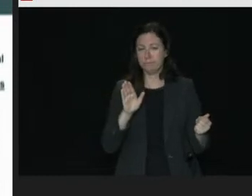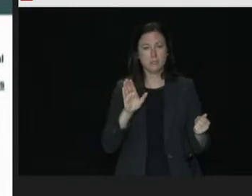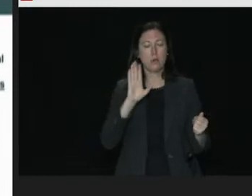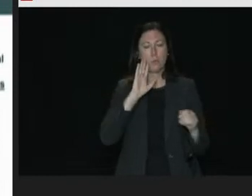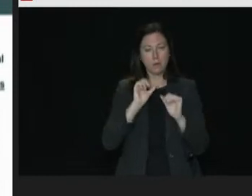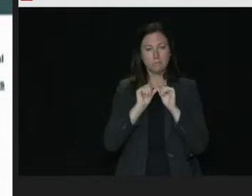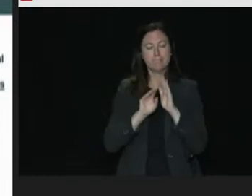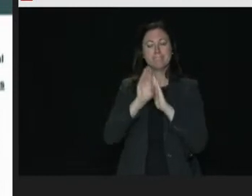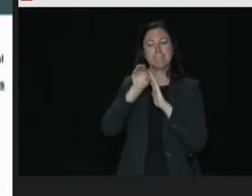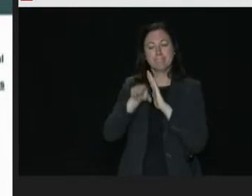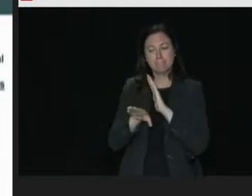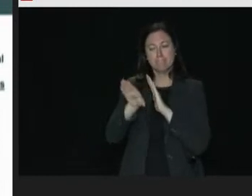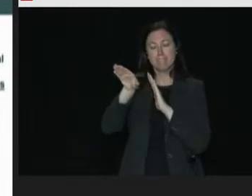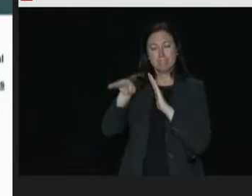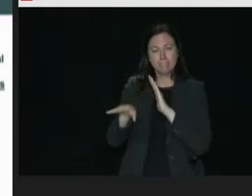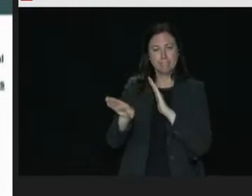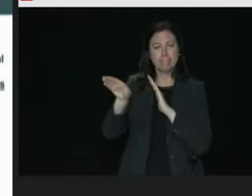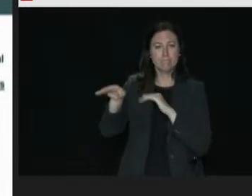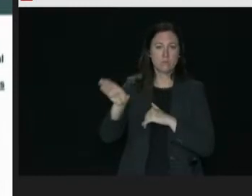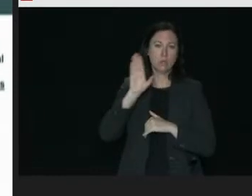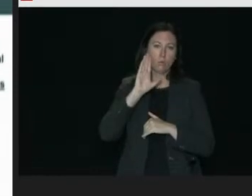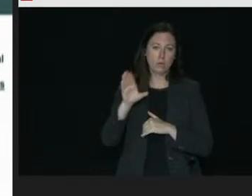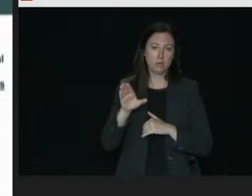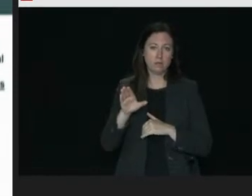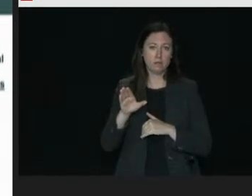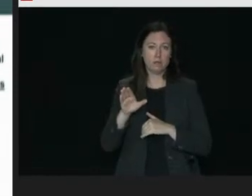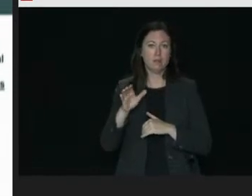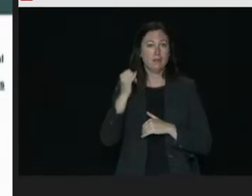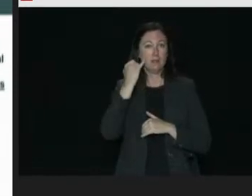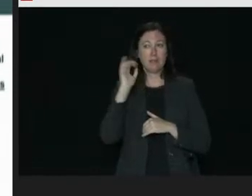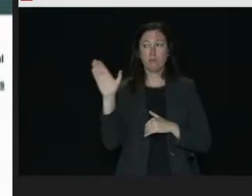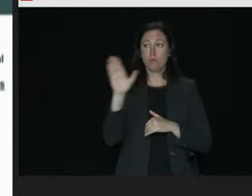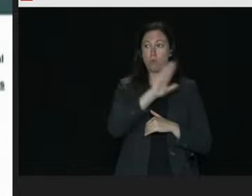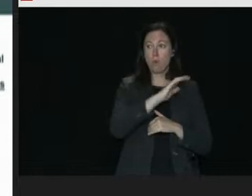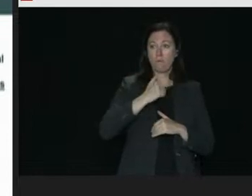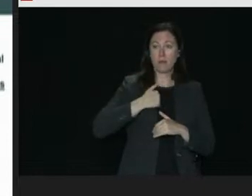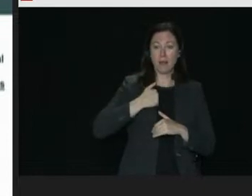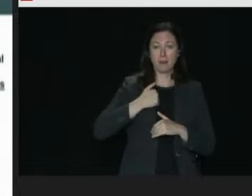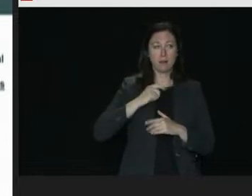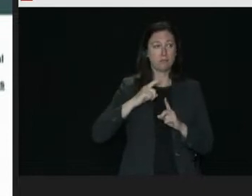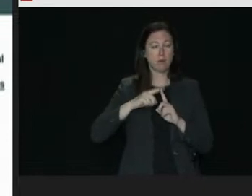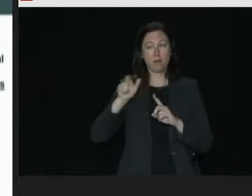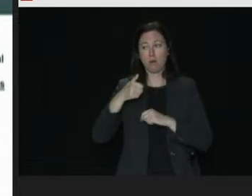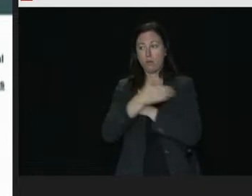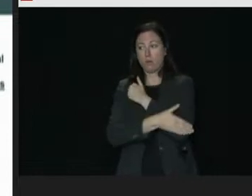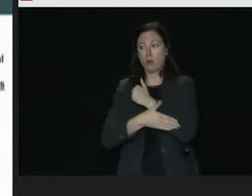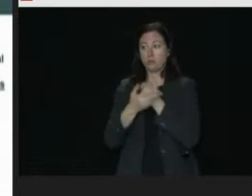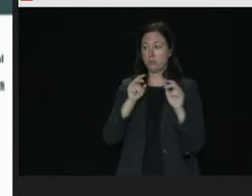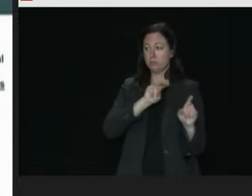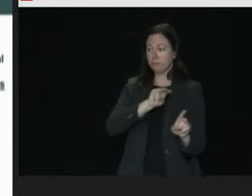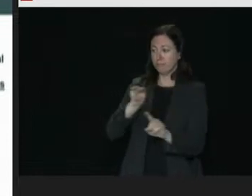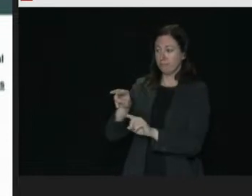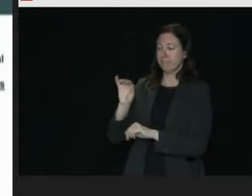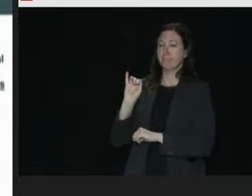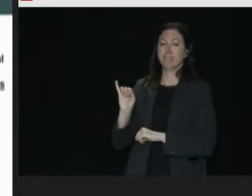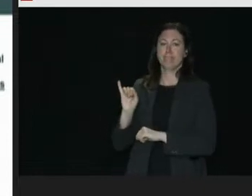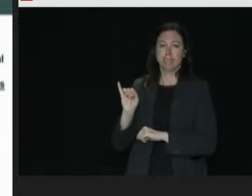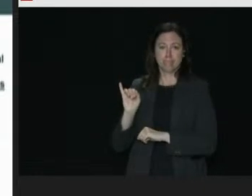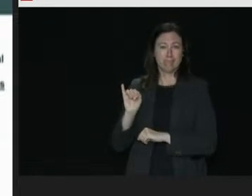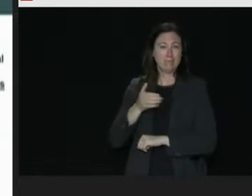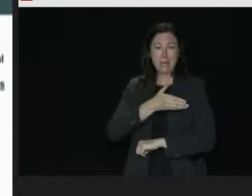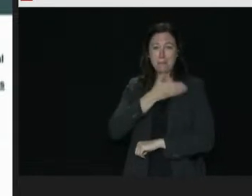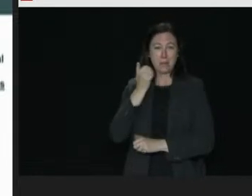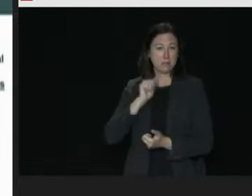way. Experience in Canada and worldwide throughout the pandemic has shown us that what works best